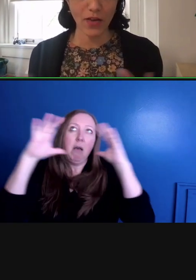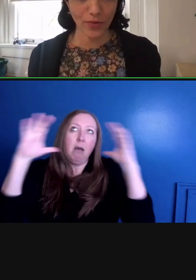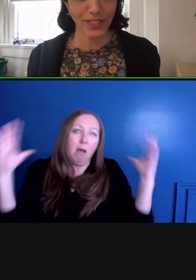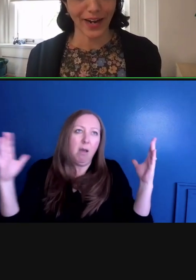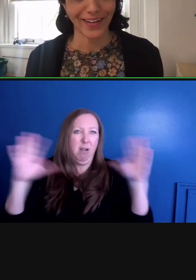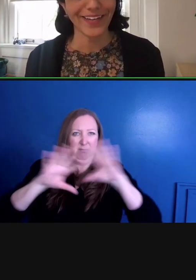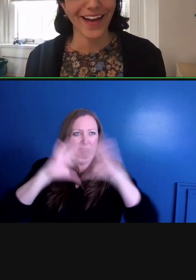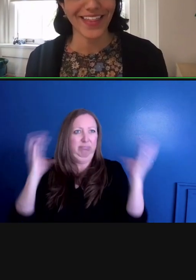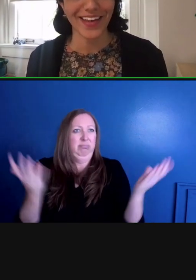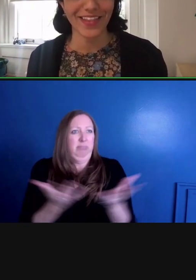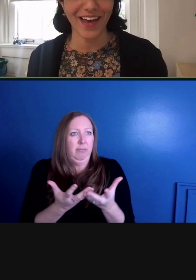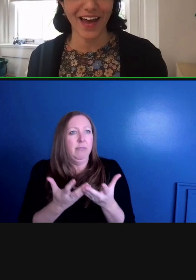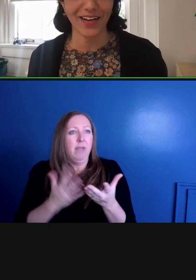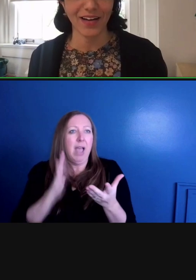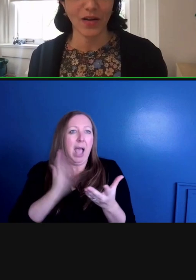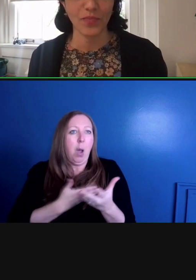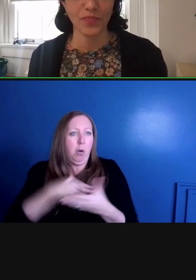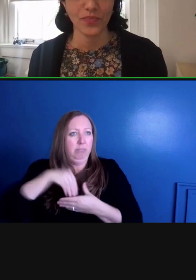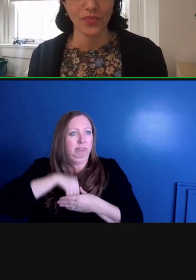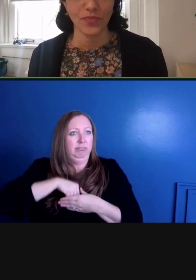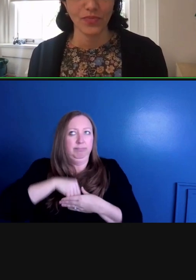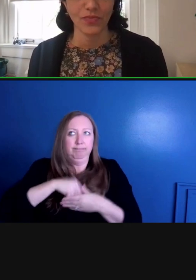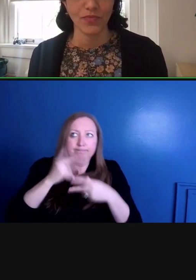But zooming out for a second, I think that